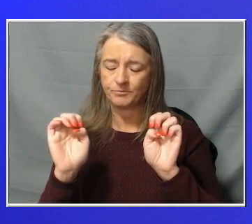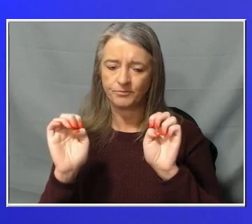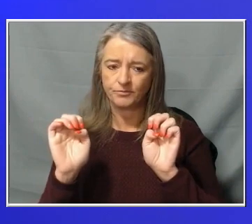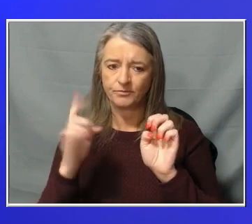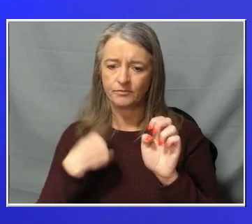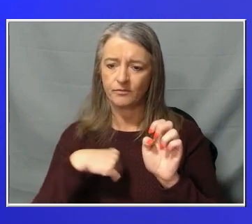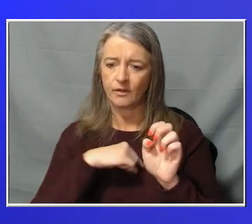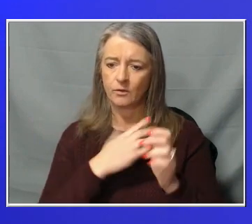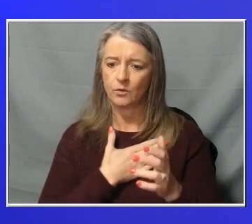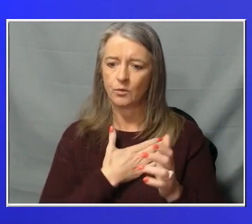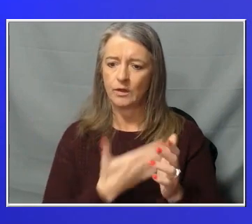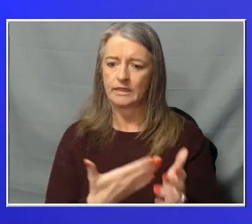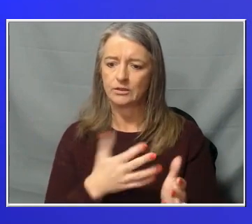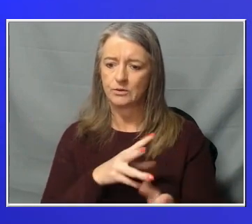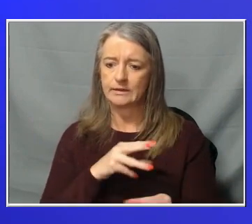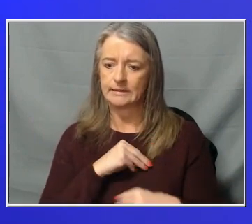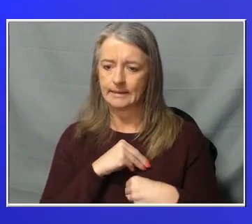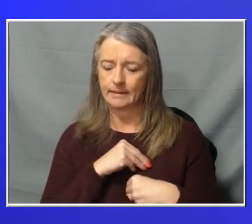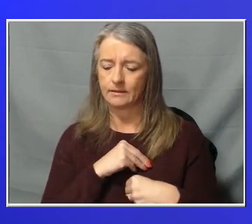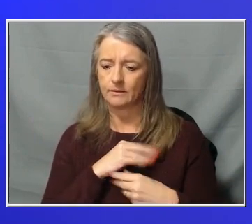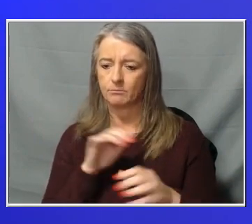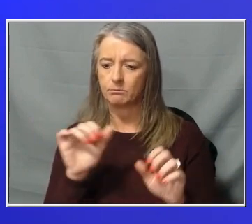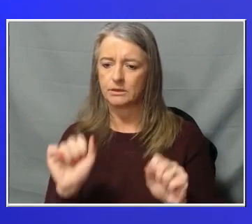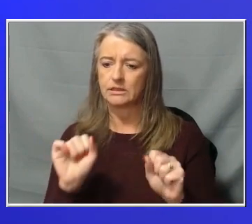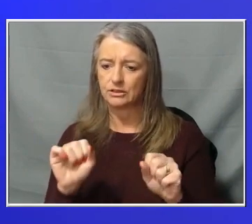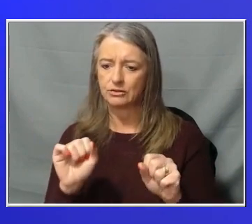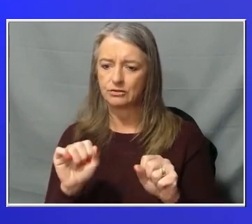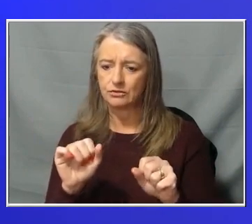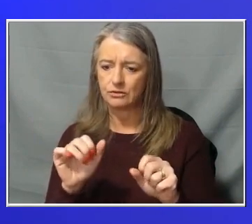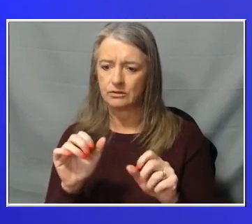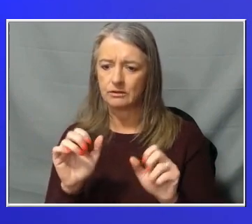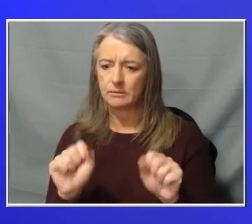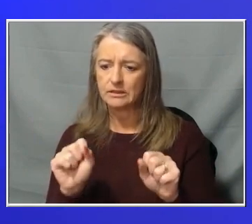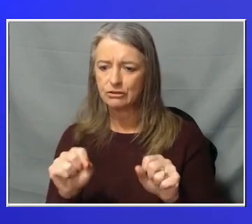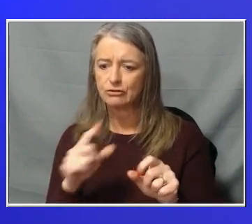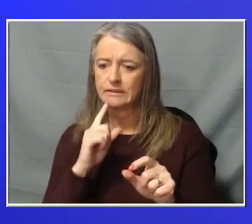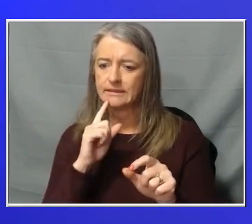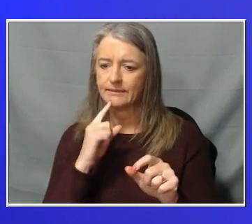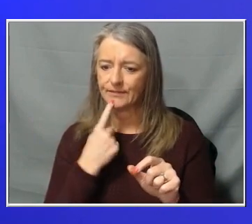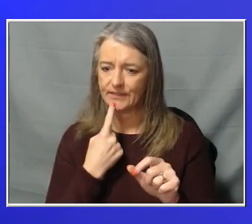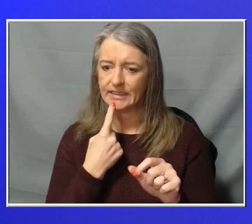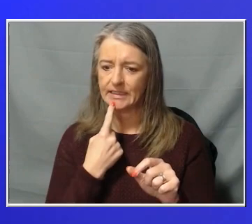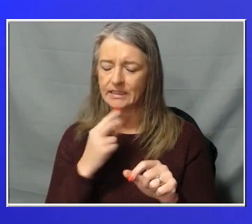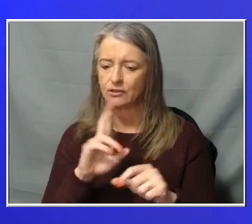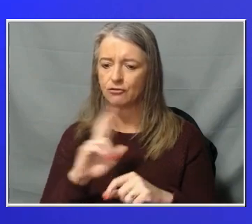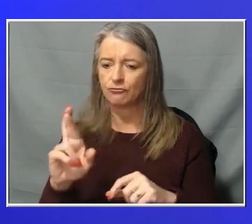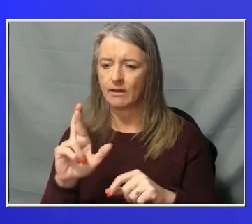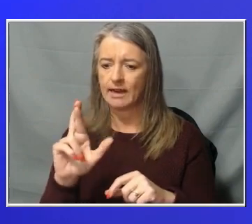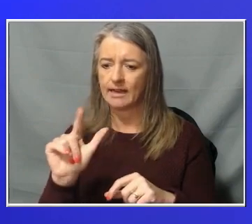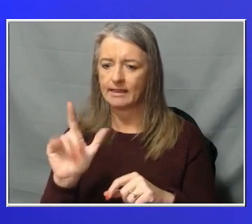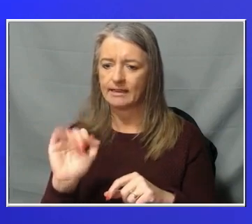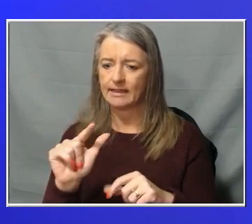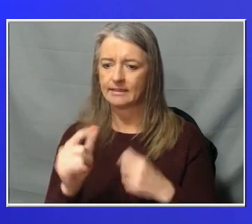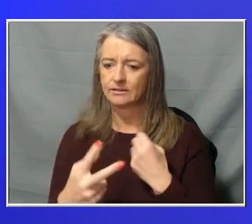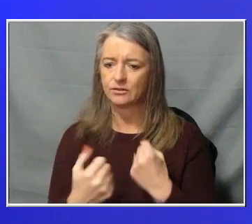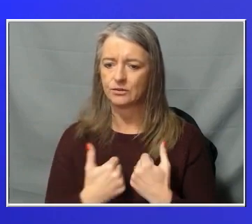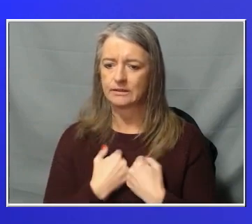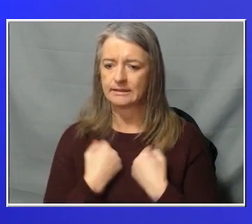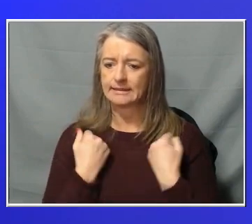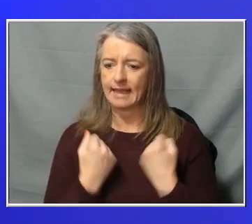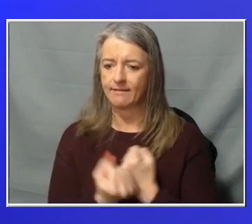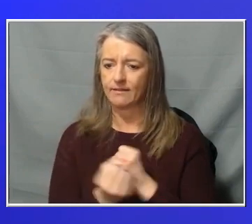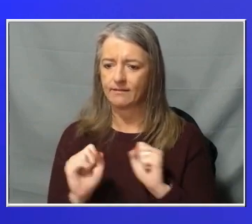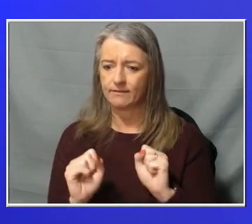were willing to accept potential dysfunction, potentially severe, in the right leg to save Ashlyn's